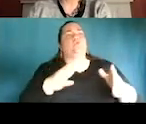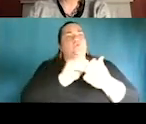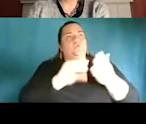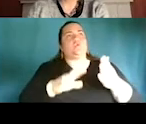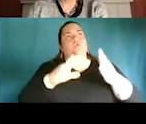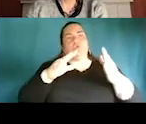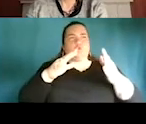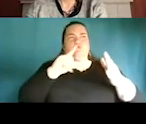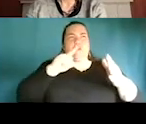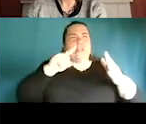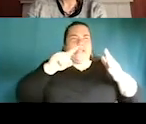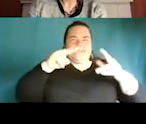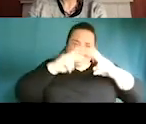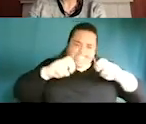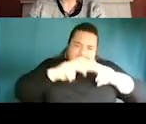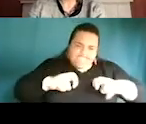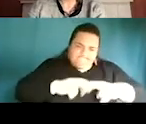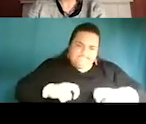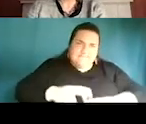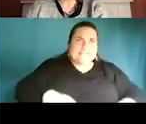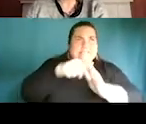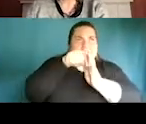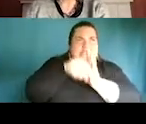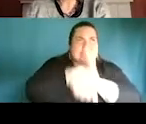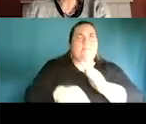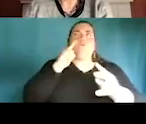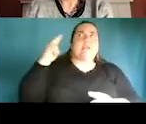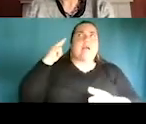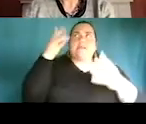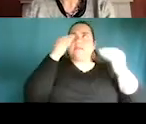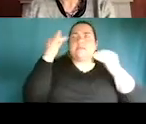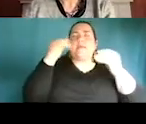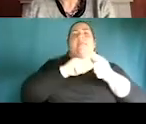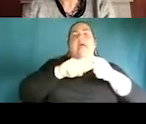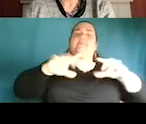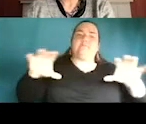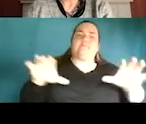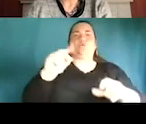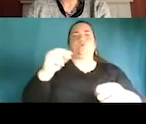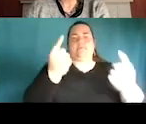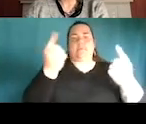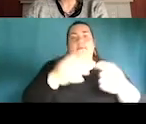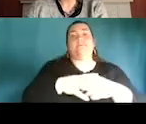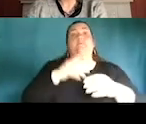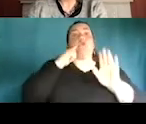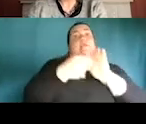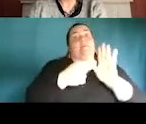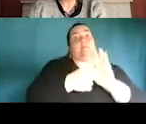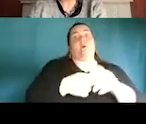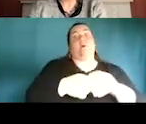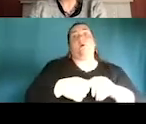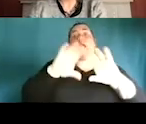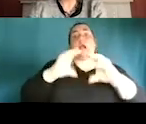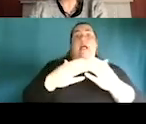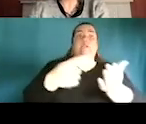action. So for example, facilitated by Dr. Achille, a class conversation on vaccine hesitancy gave rise